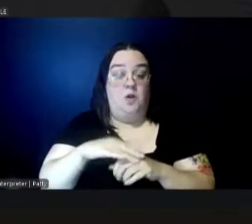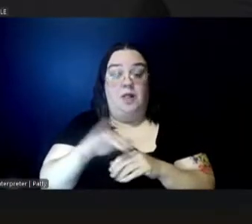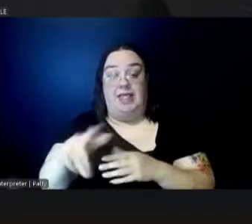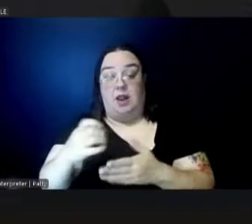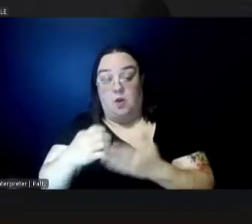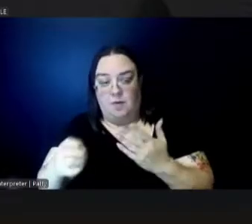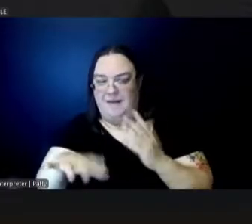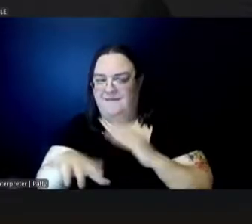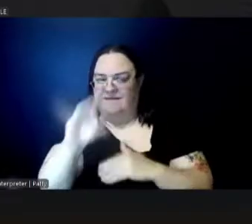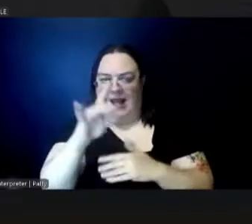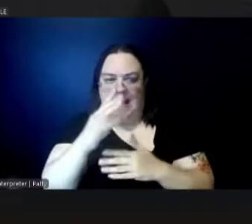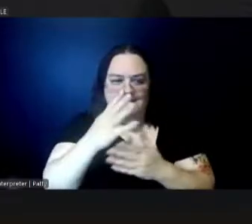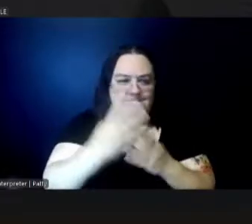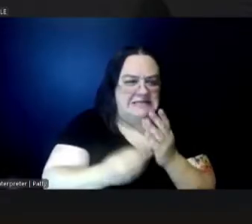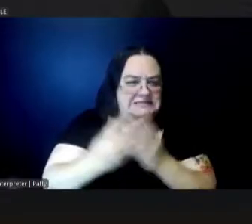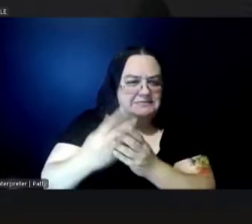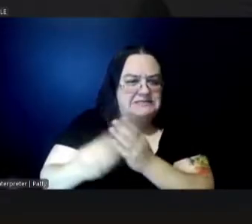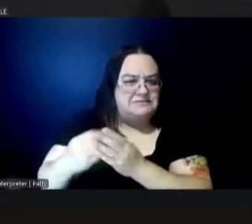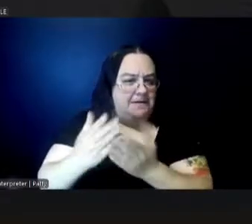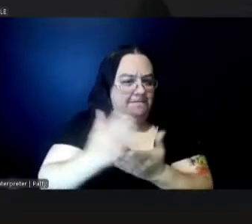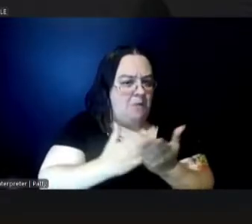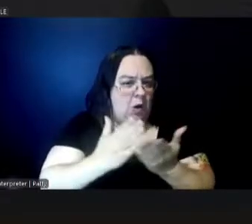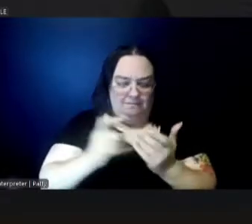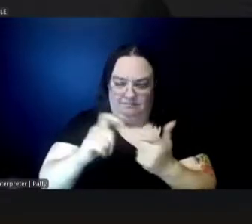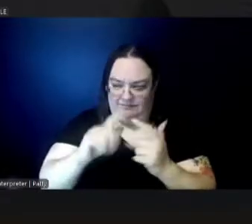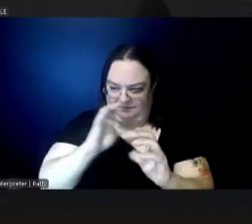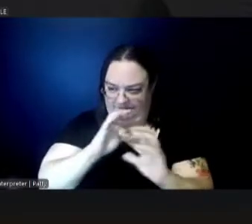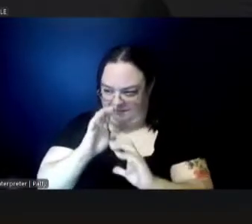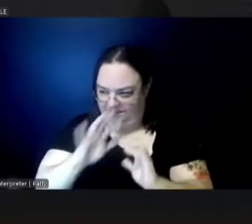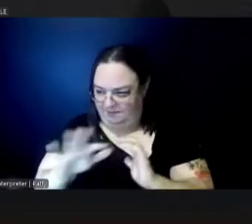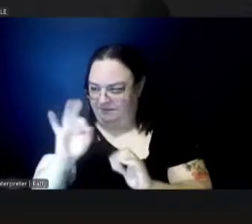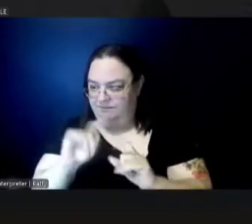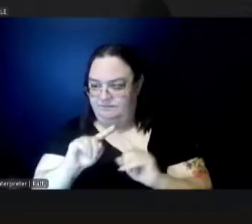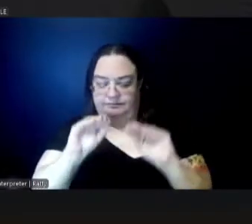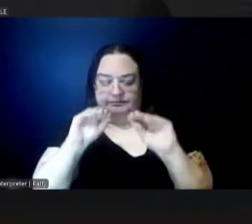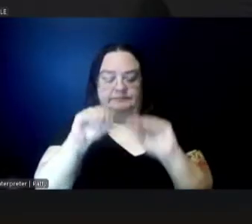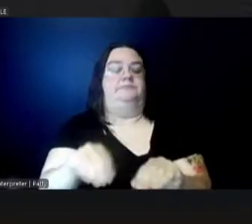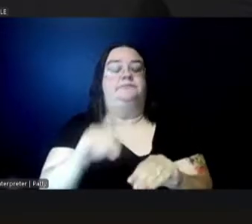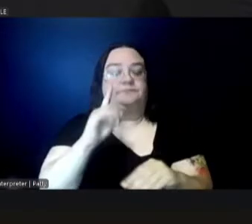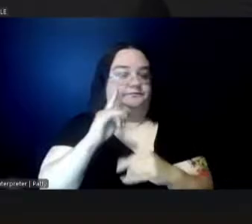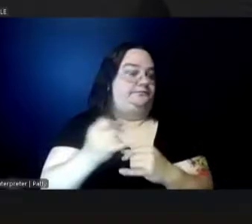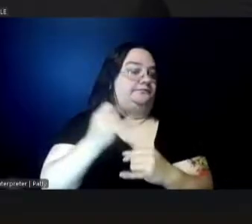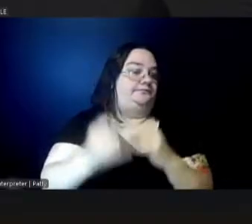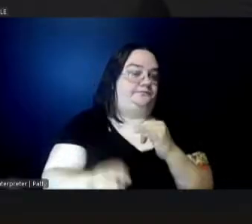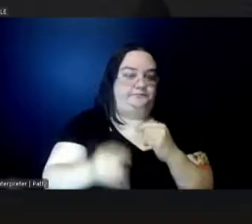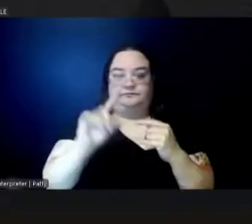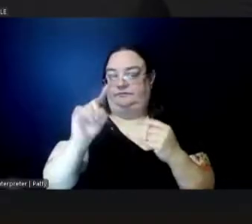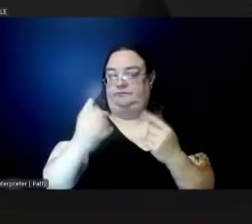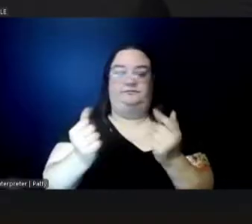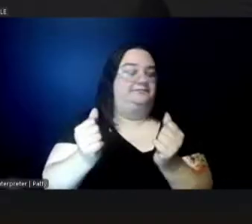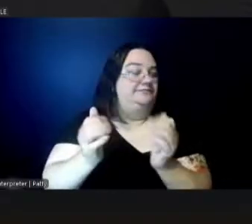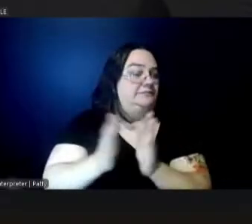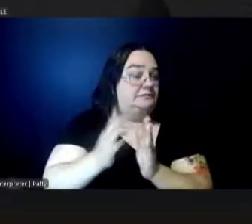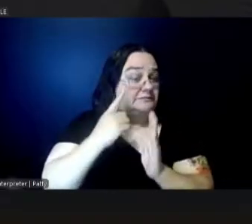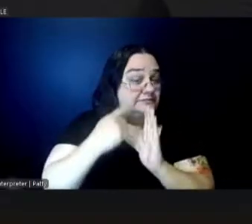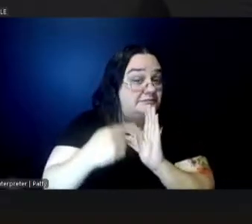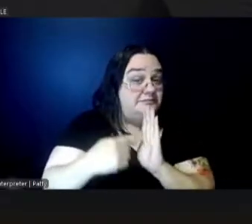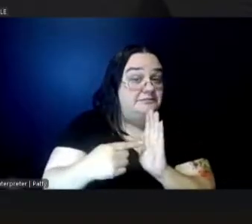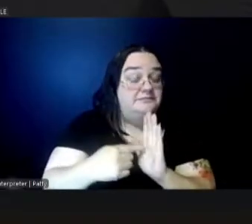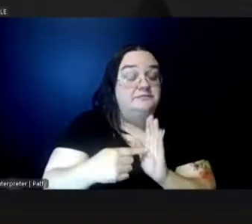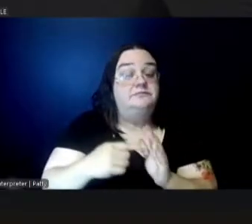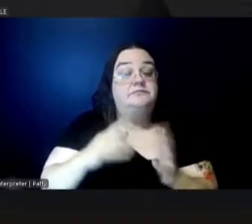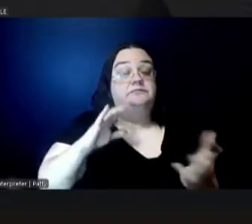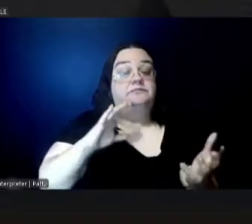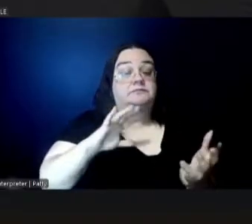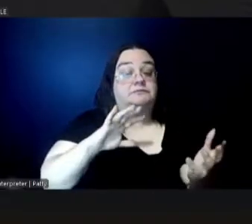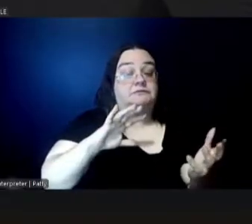to track down and install in order to get finals. And just as a small example of that, a washer and a dryer